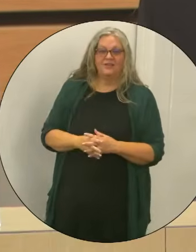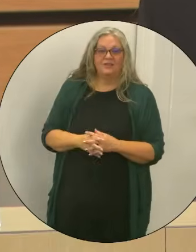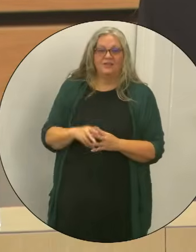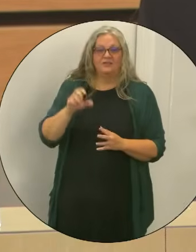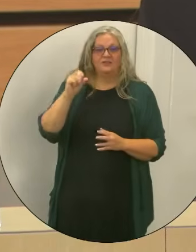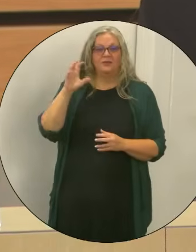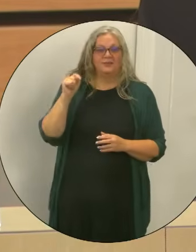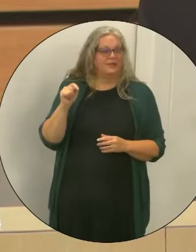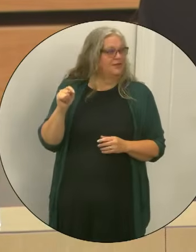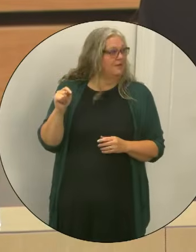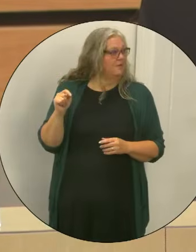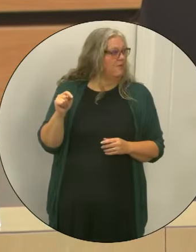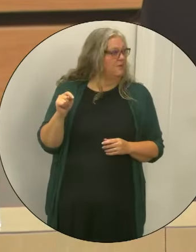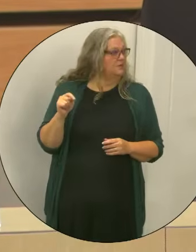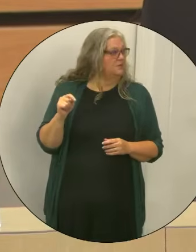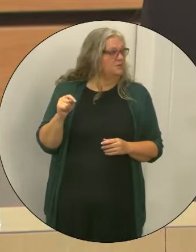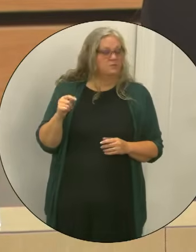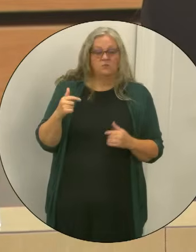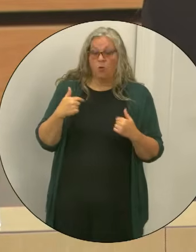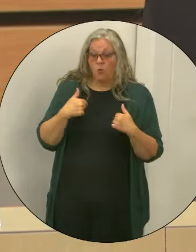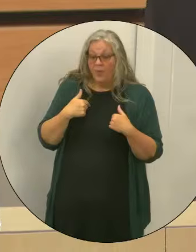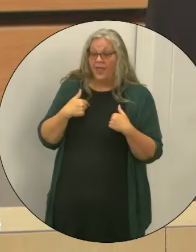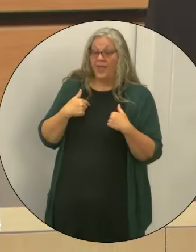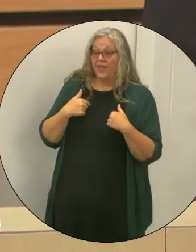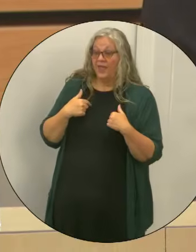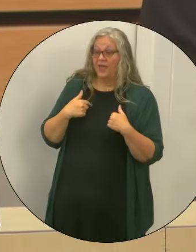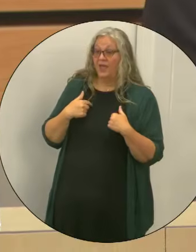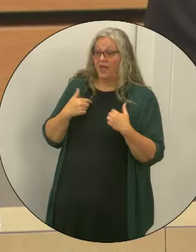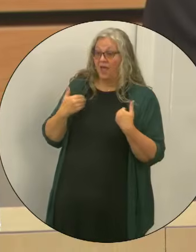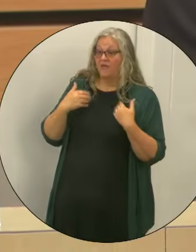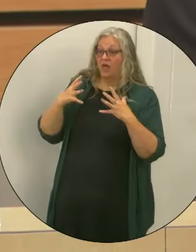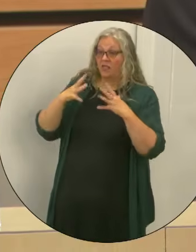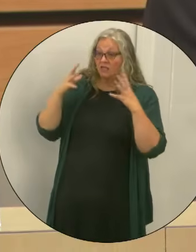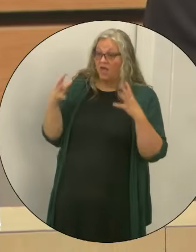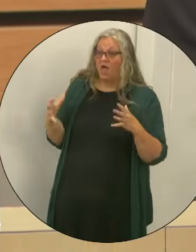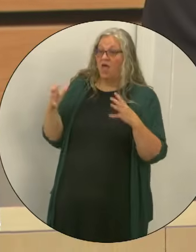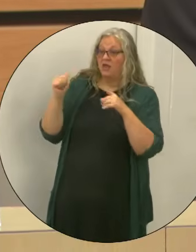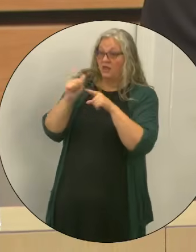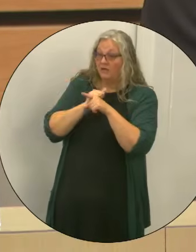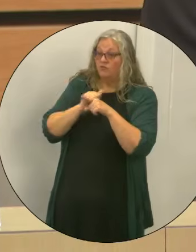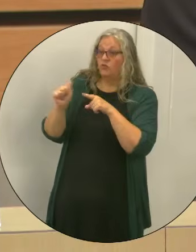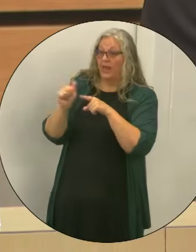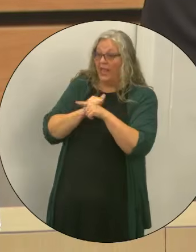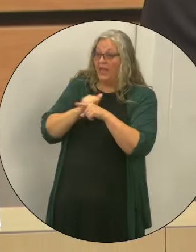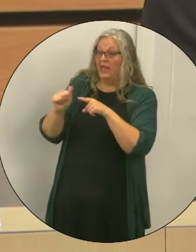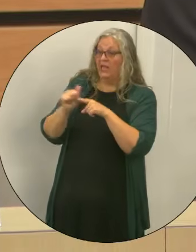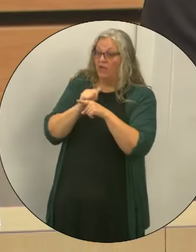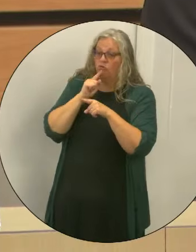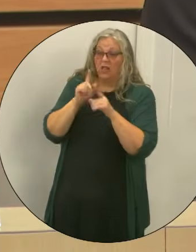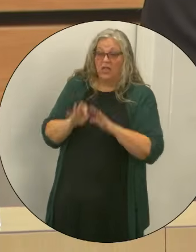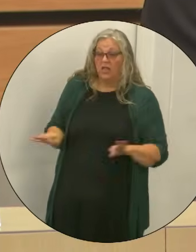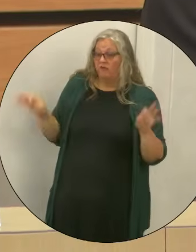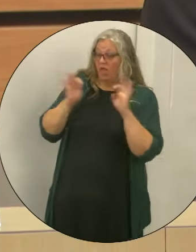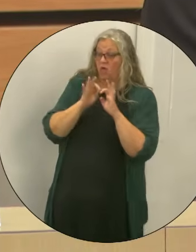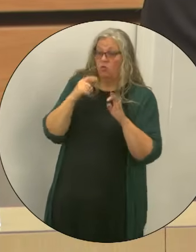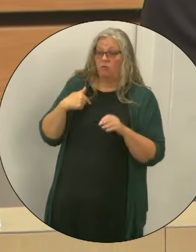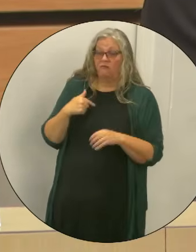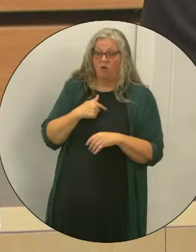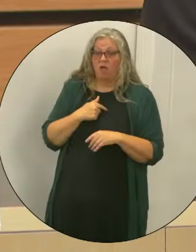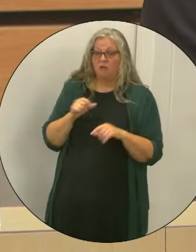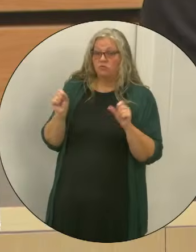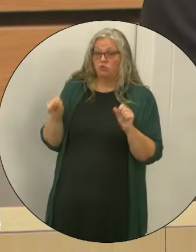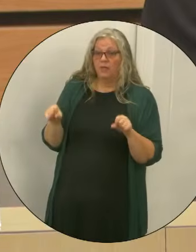Superintendent, we get a lot of training, and it's really, I think, been really valuable for us to be